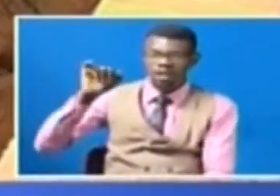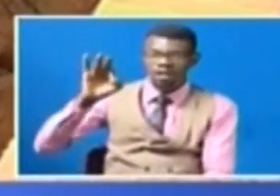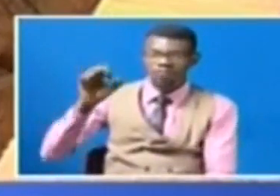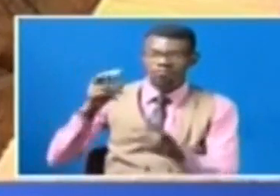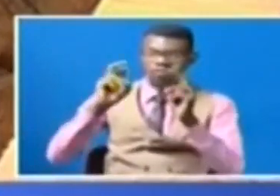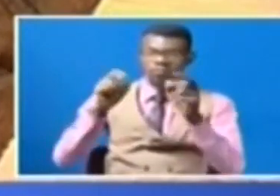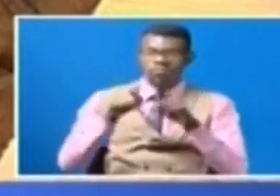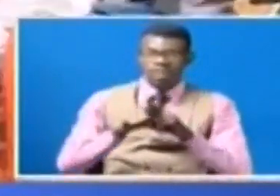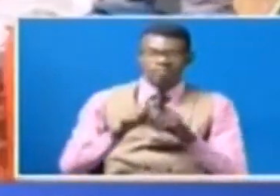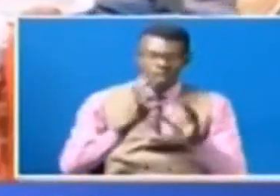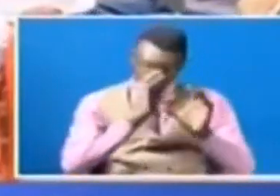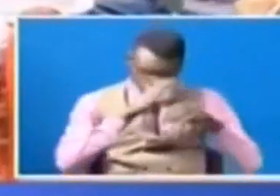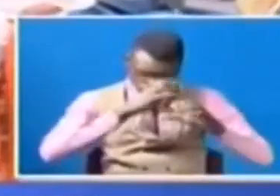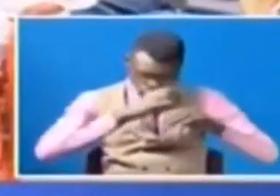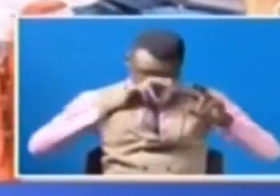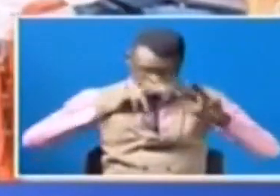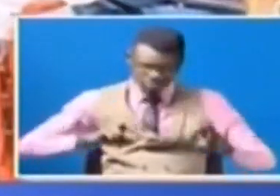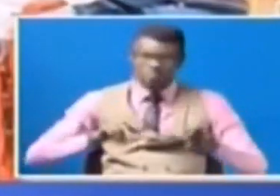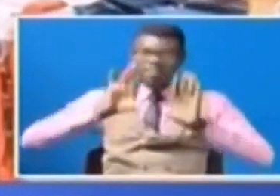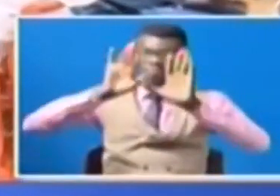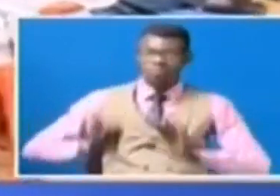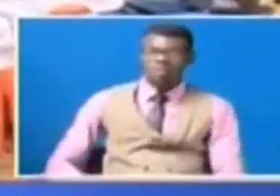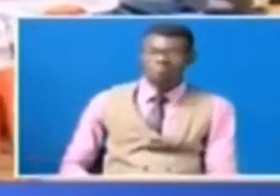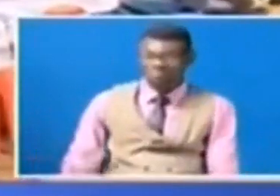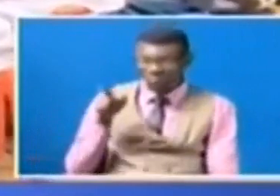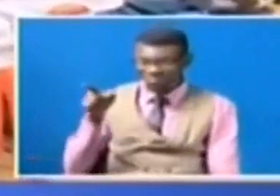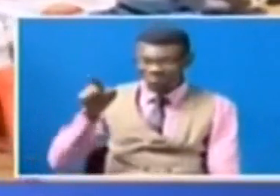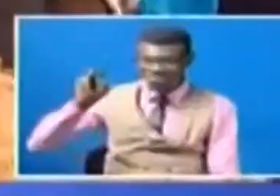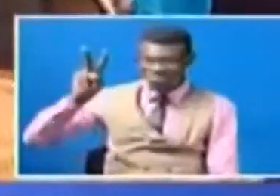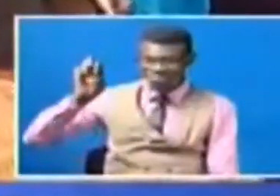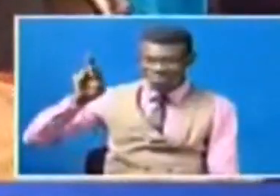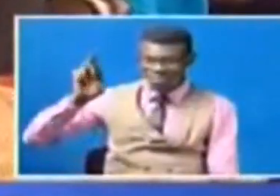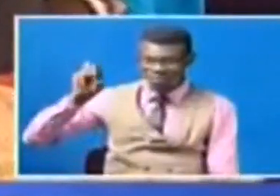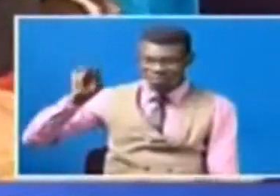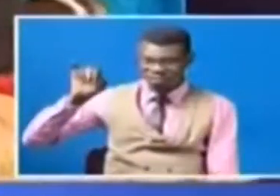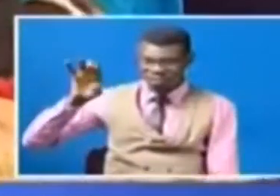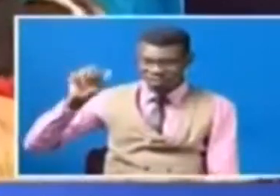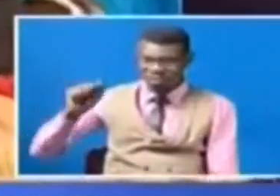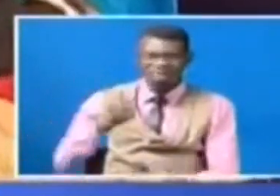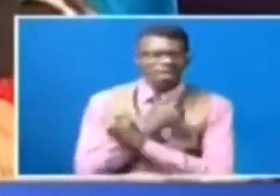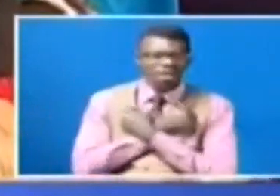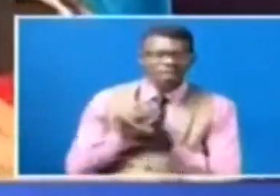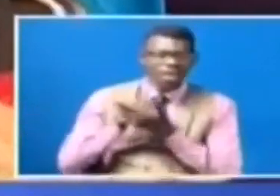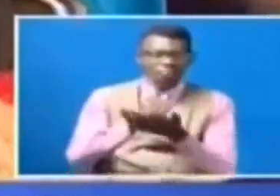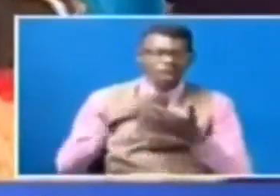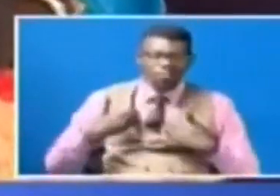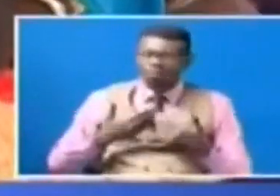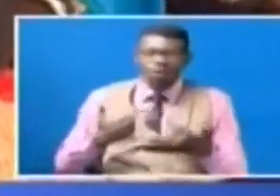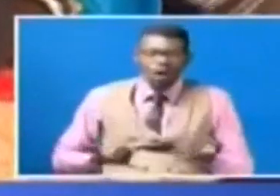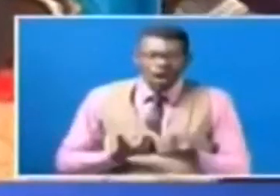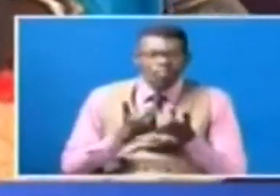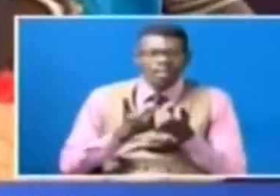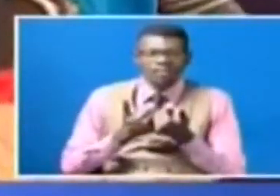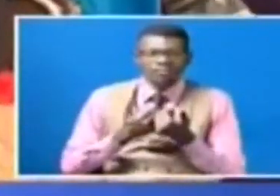even for screening. Veronica is passionate about lending a helping hand to those diagnosed or living with cancer,